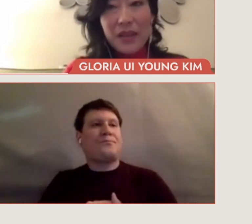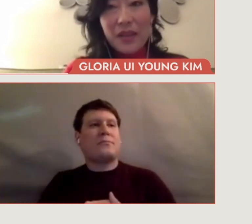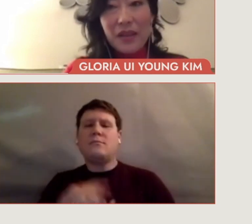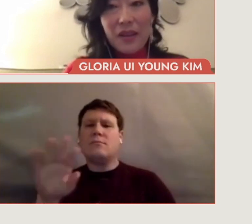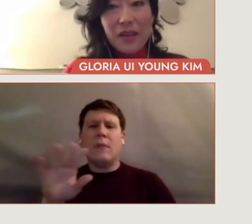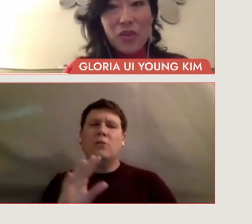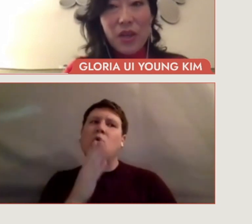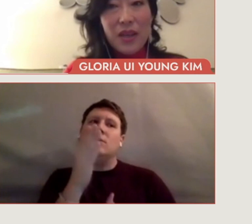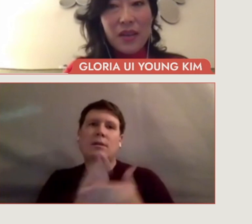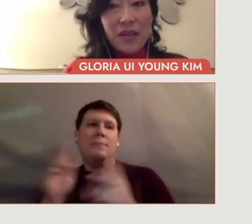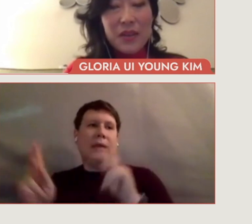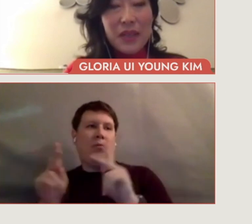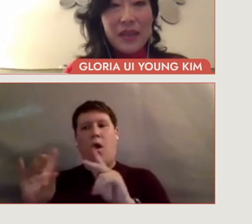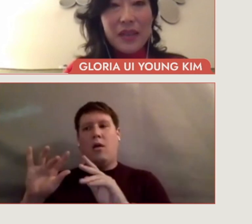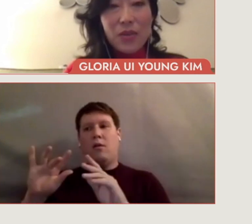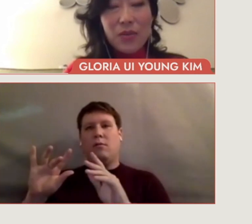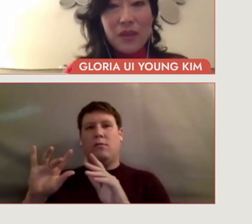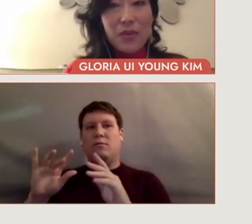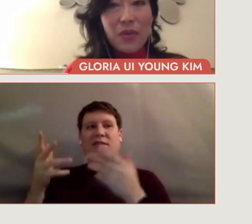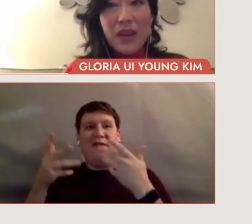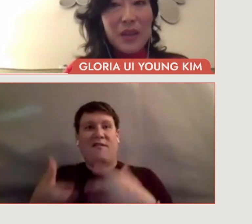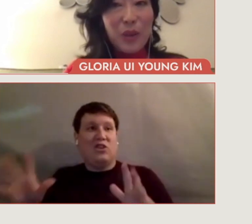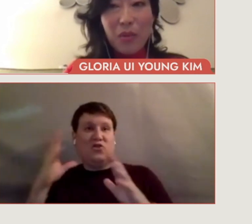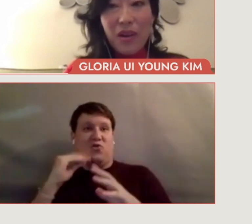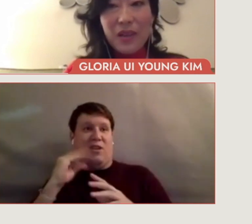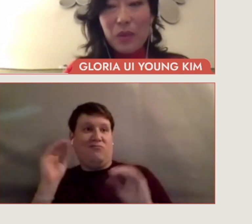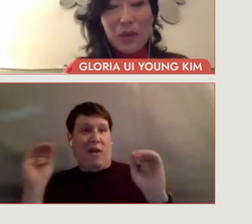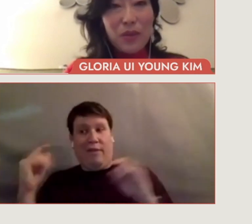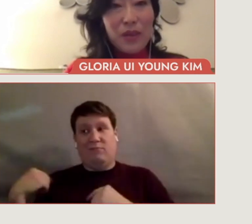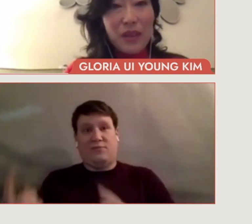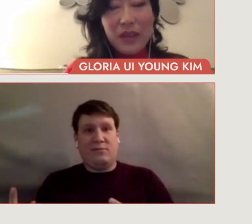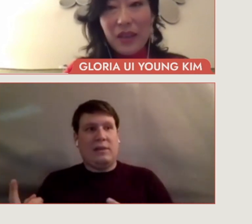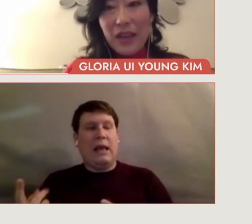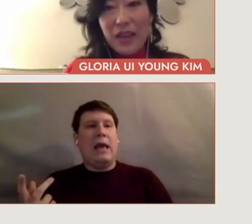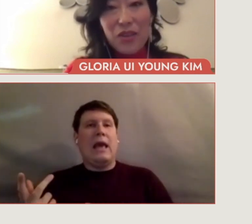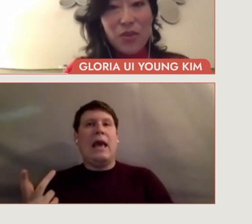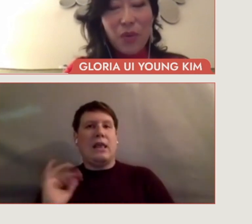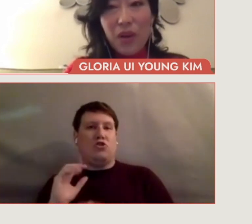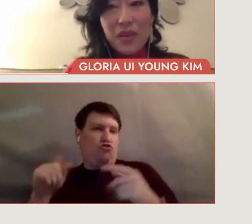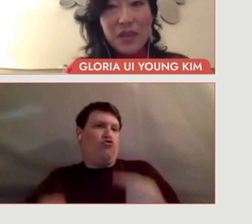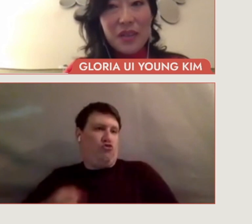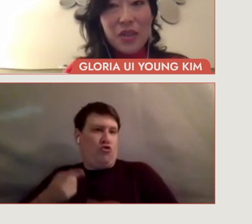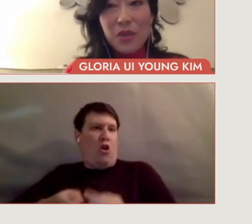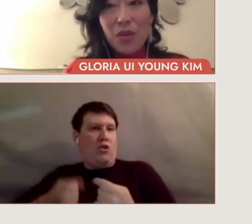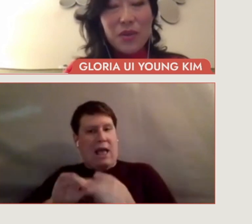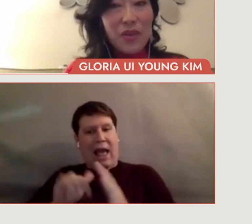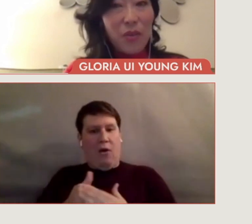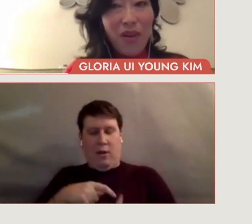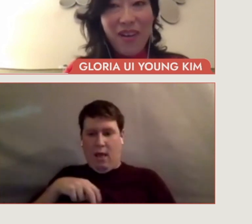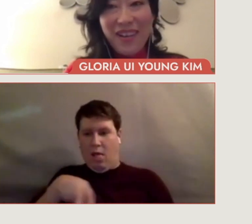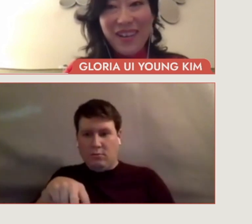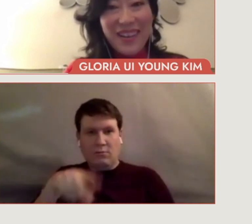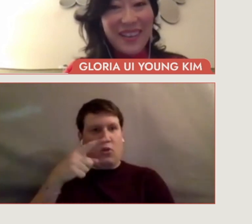that training on set, they don't know how to hit their marks, but literally like showed her once and then she was always on